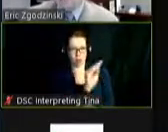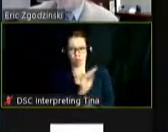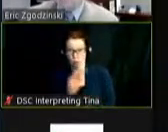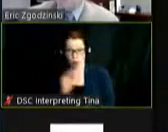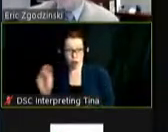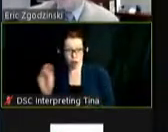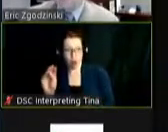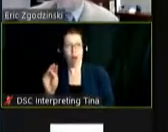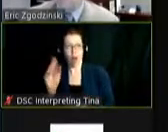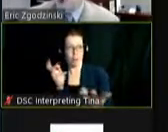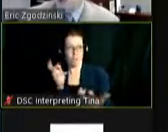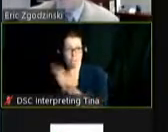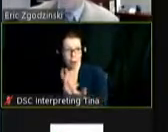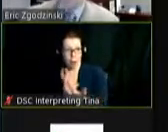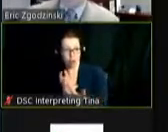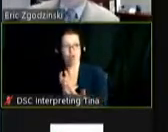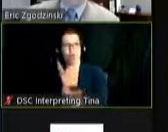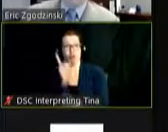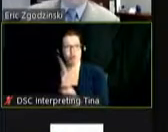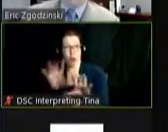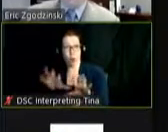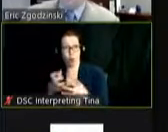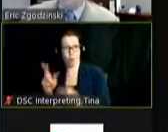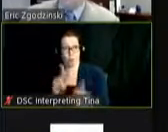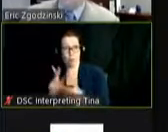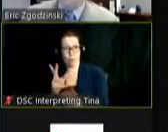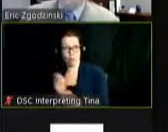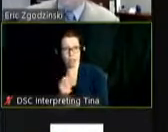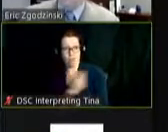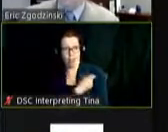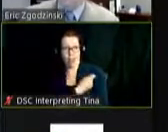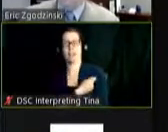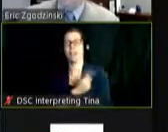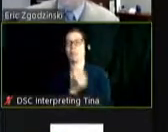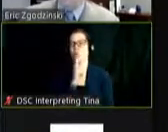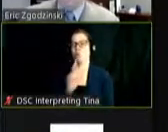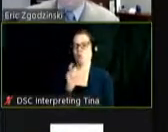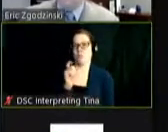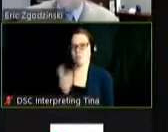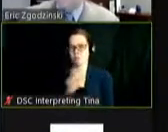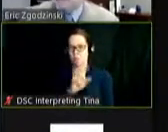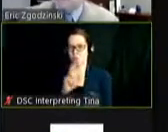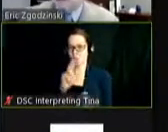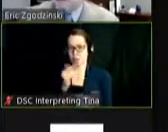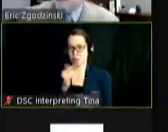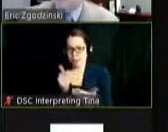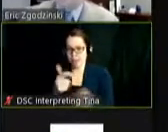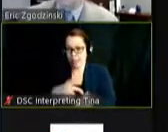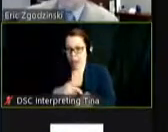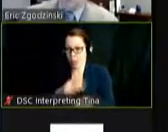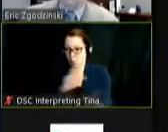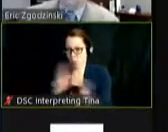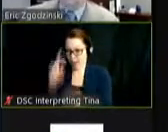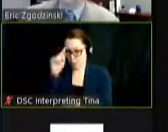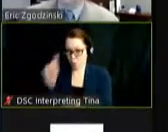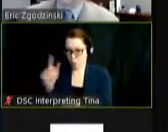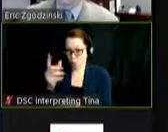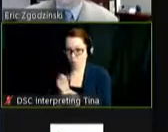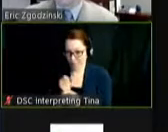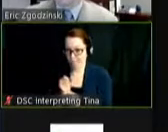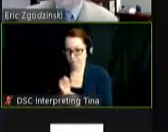tier group is opened up for us. And then also too, if anybody has missed their vaccination, this will help us